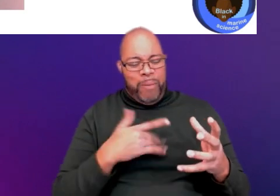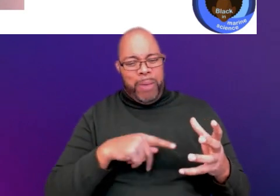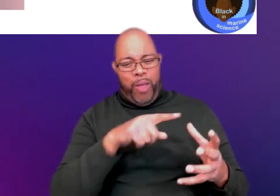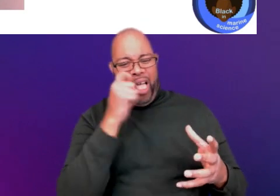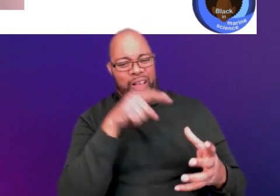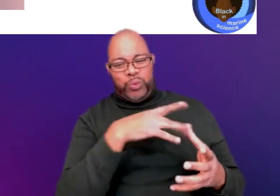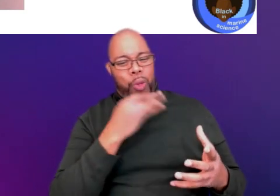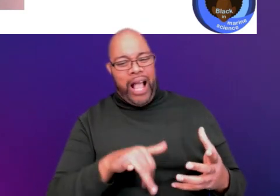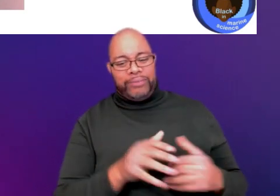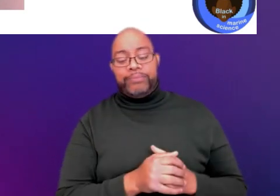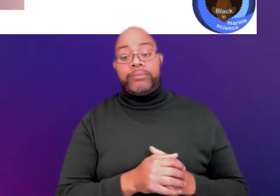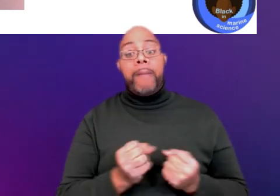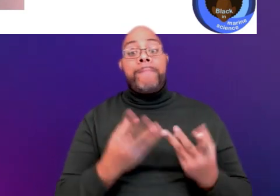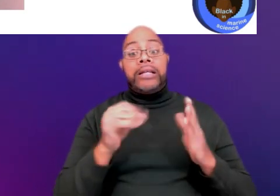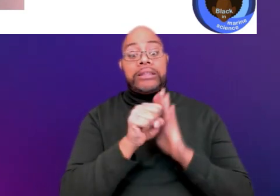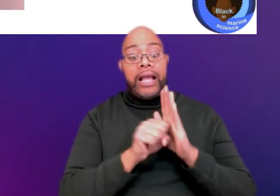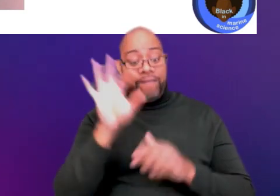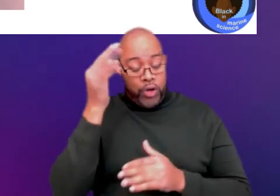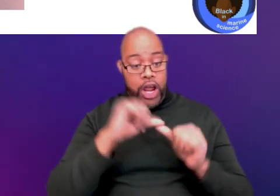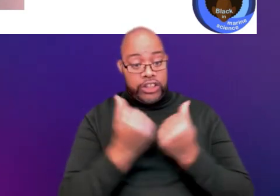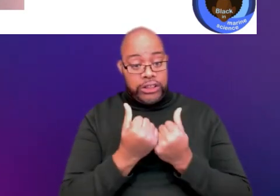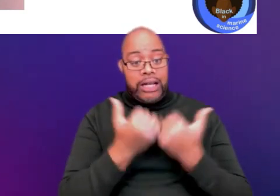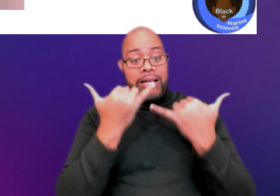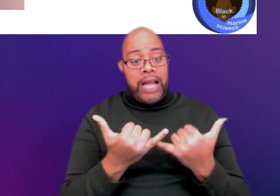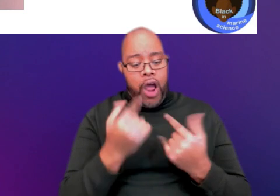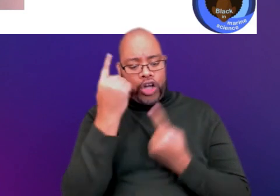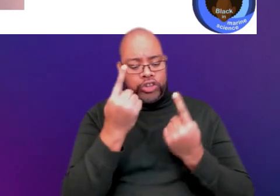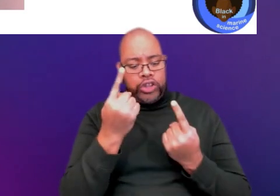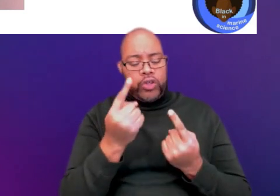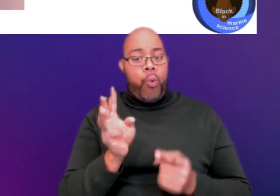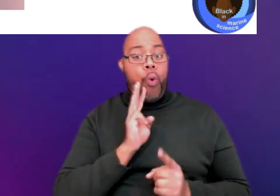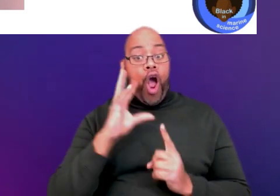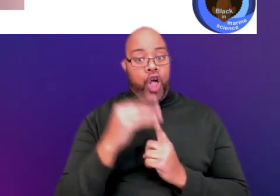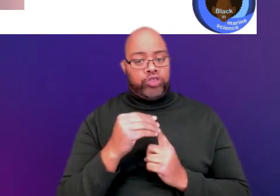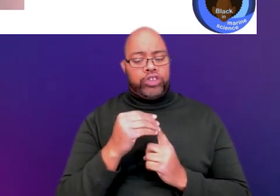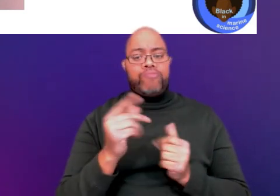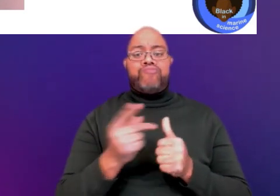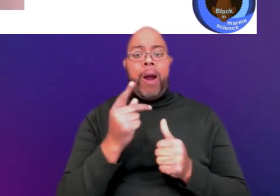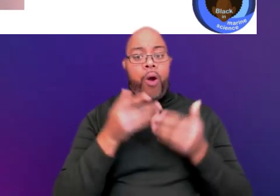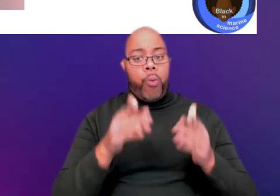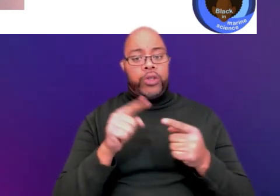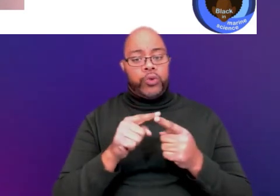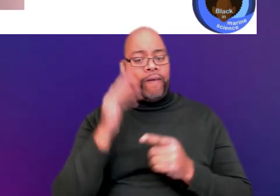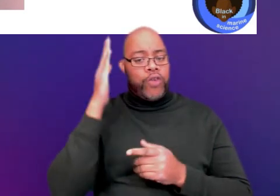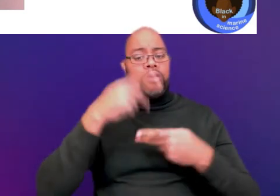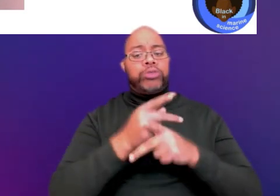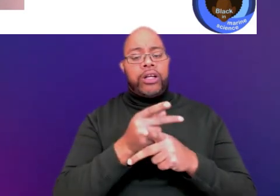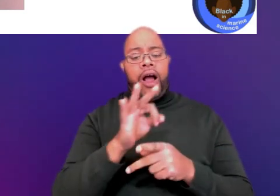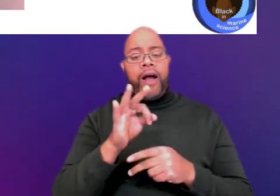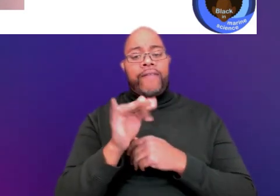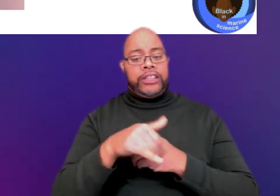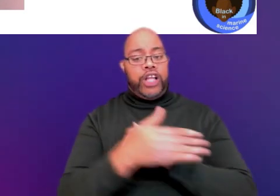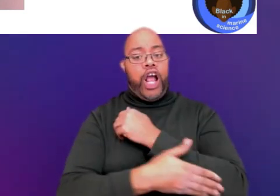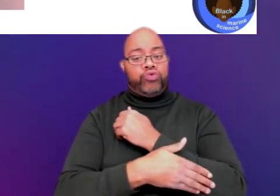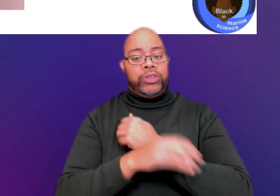consumers. Many state and federal agencies now consider aquaculture as a primary means of future production of the nation's